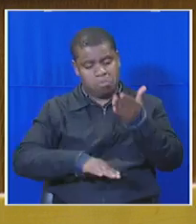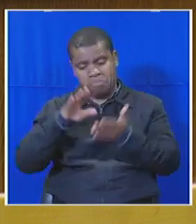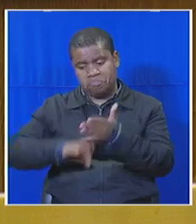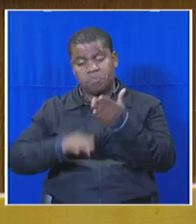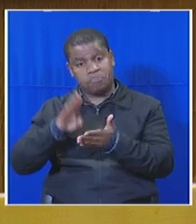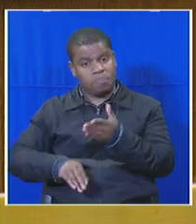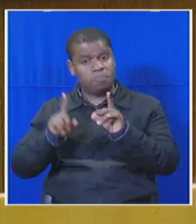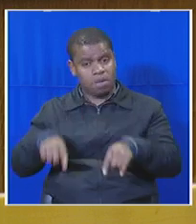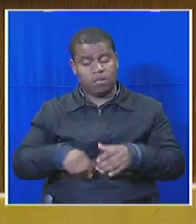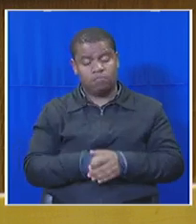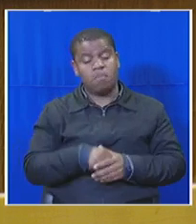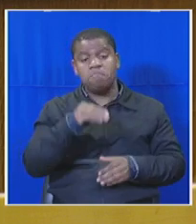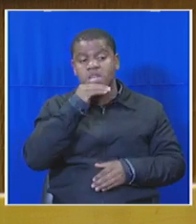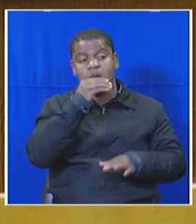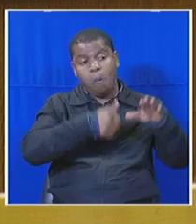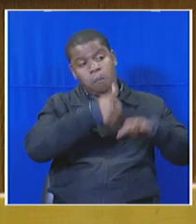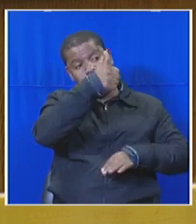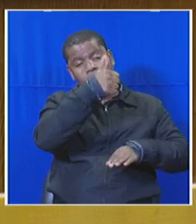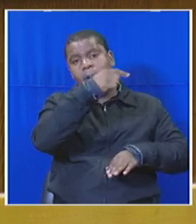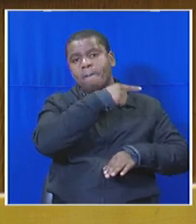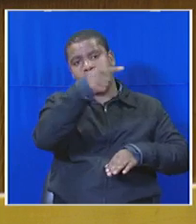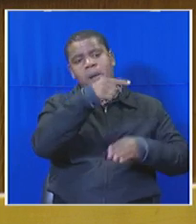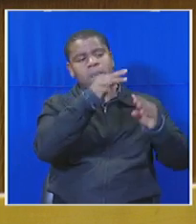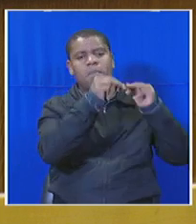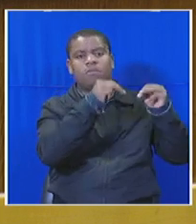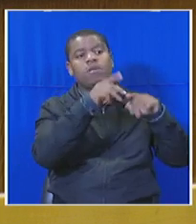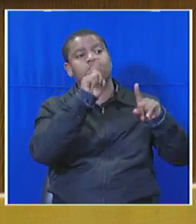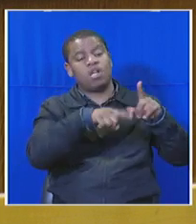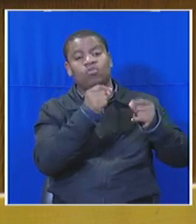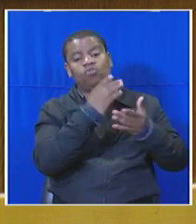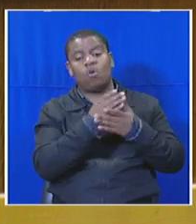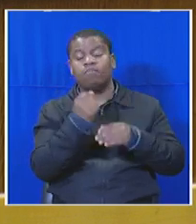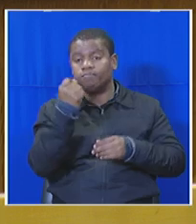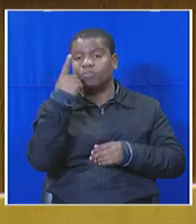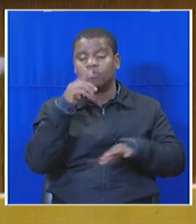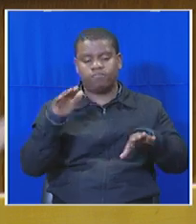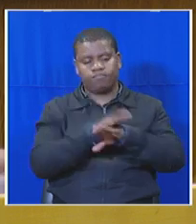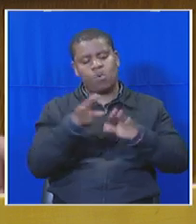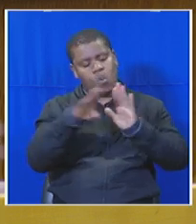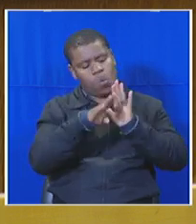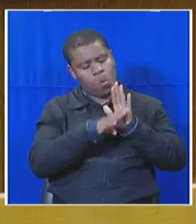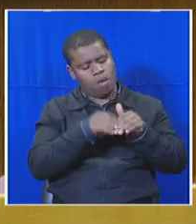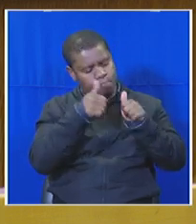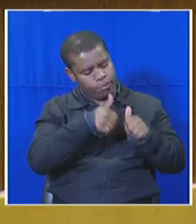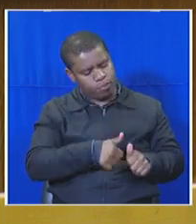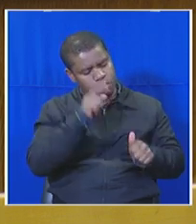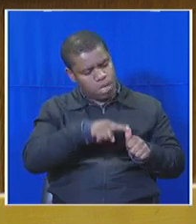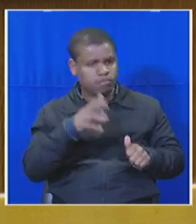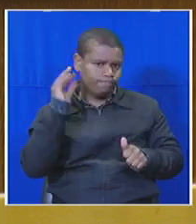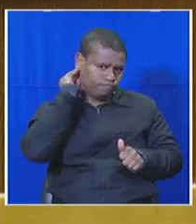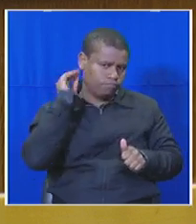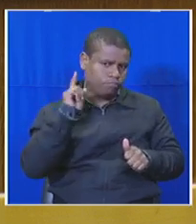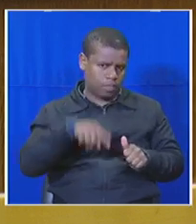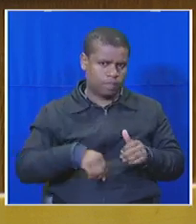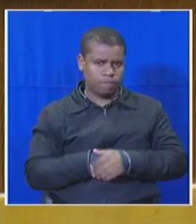the senior management who are responsible for financial control ought to know the procedures and rules which they have to observe and enforce. Surely they